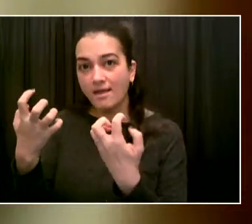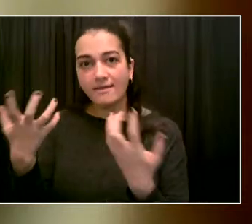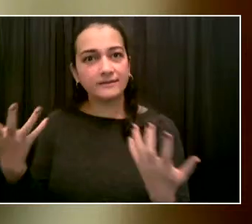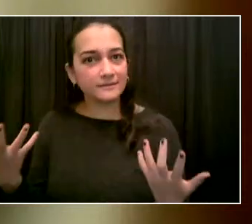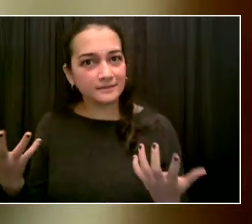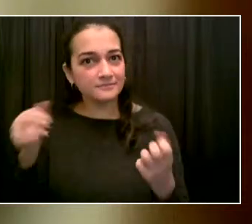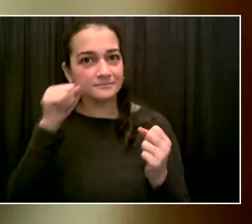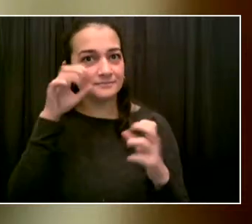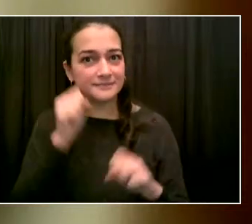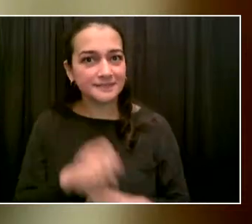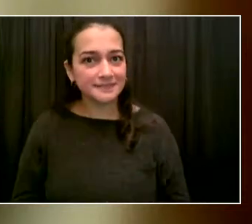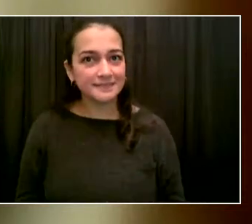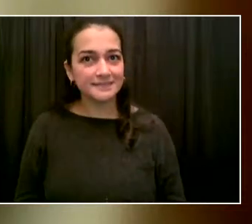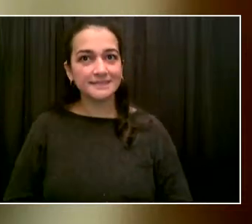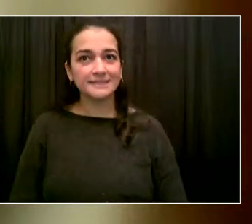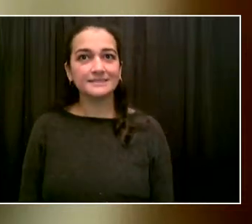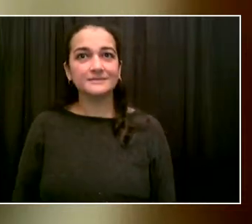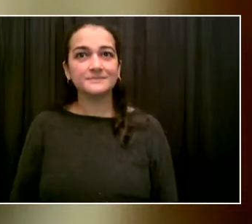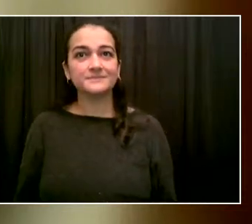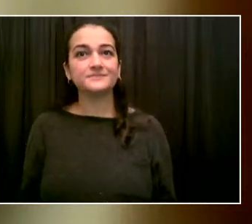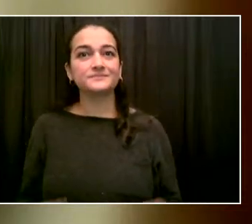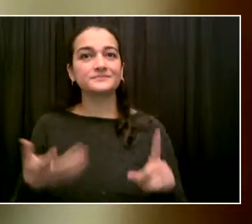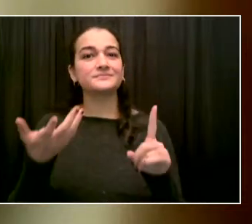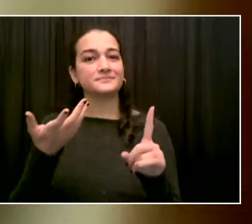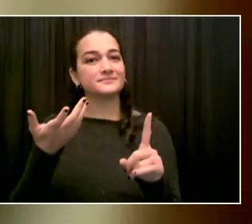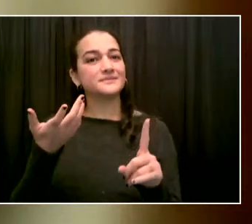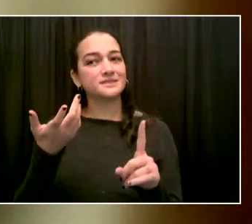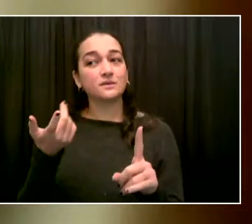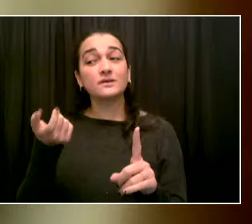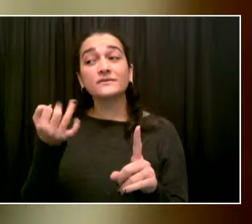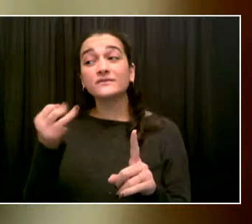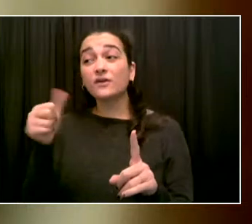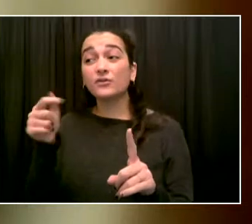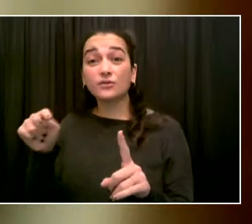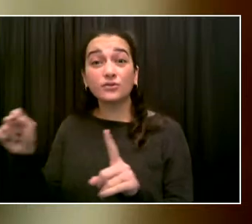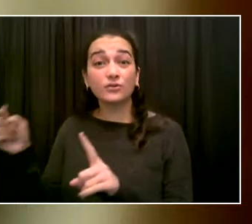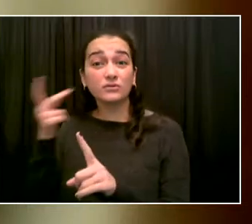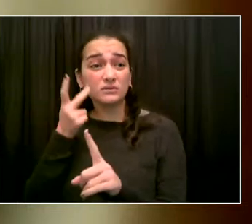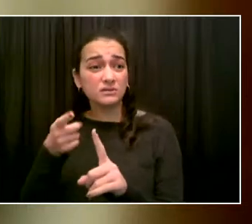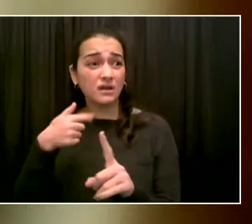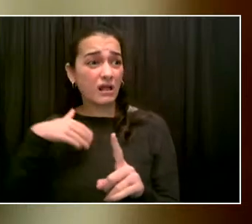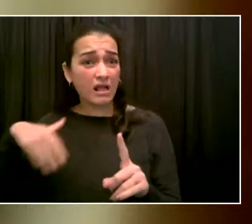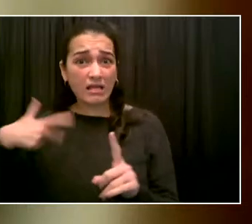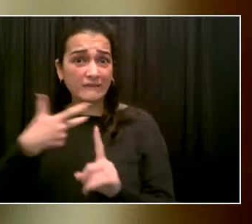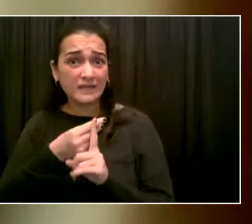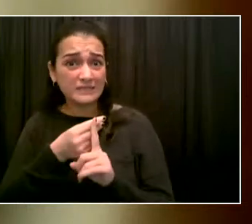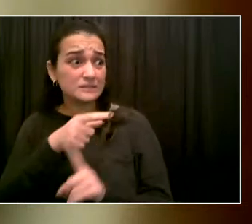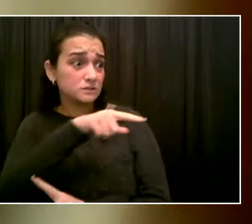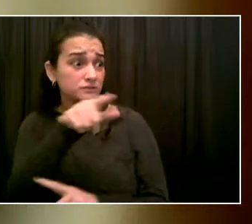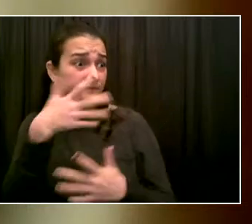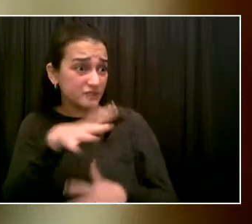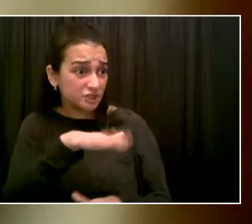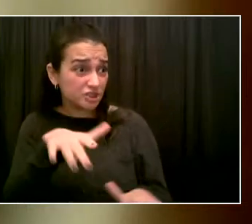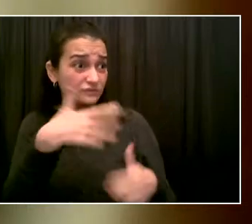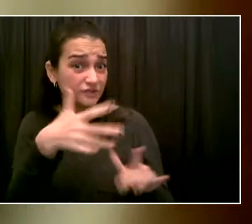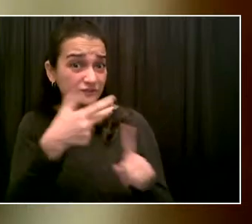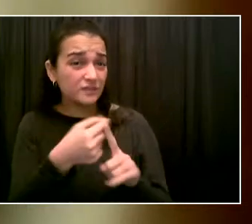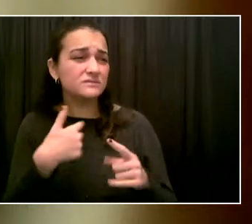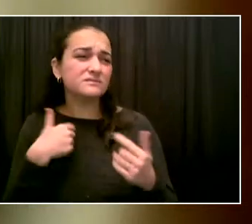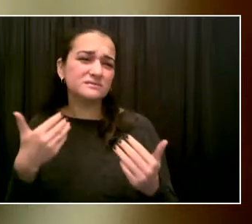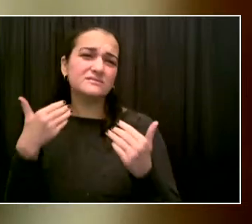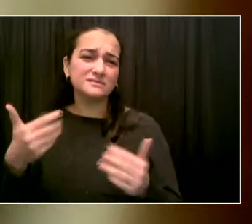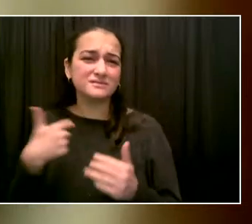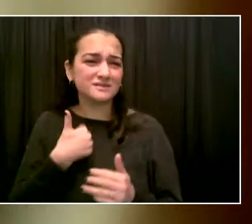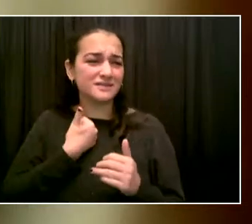because getting everyone vaccinated is just so important. And the work that the city is doing here is